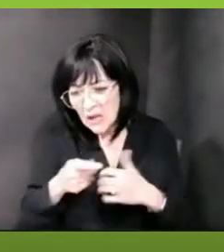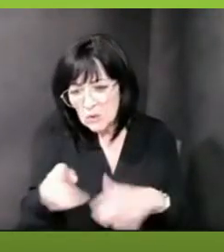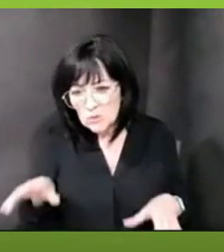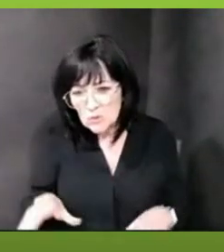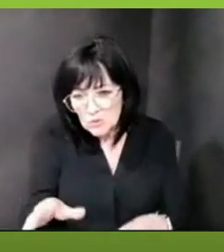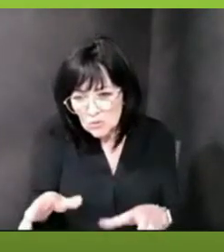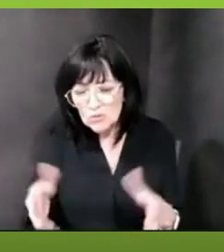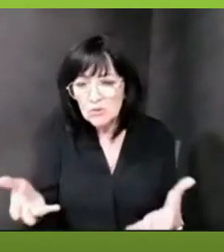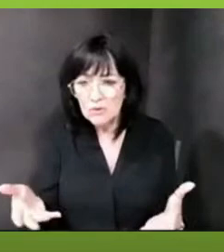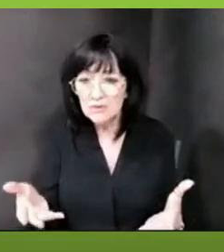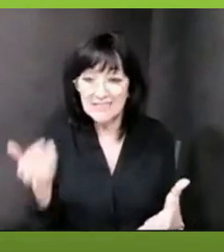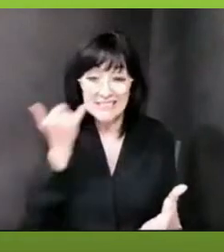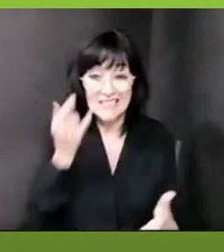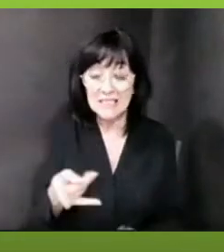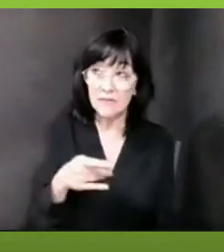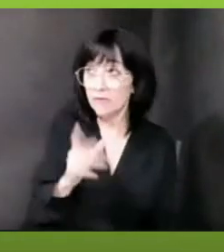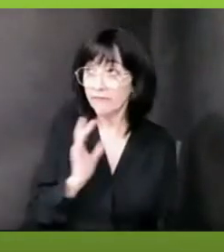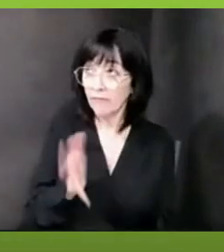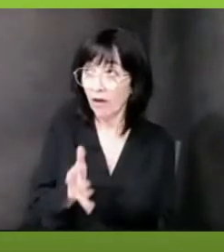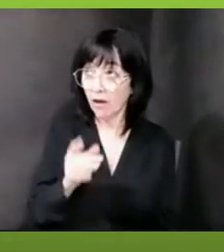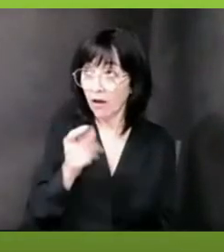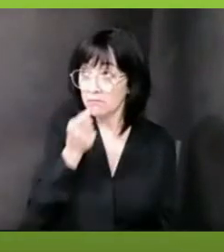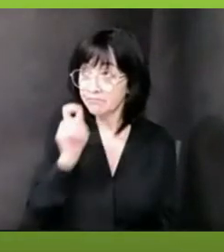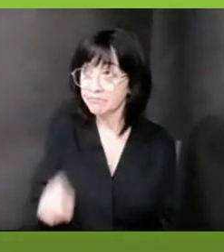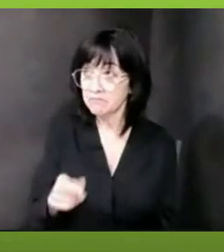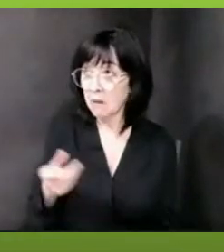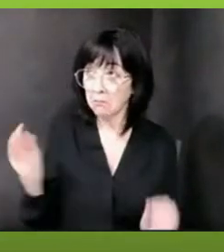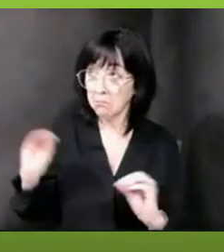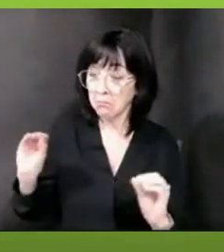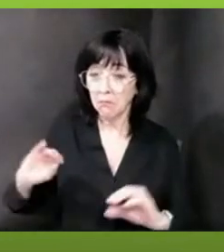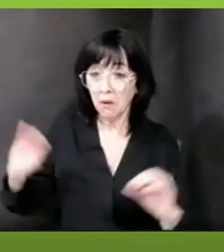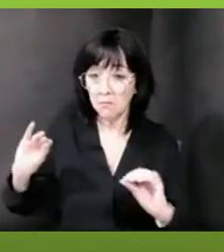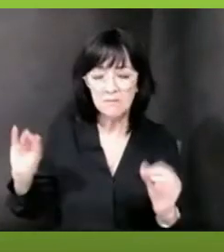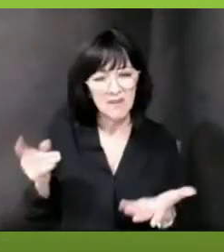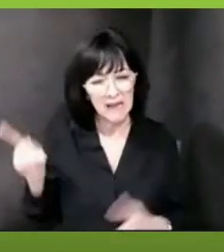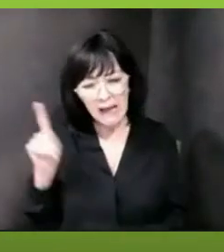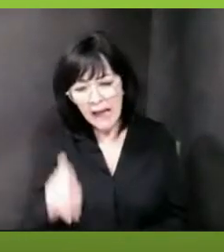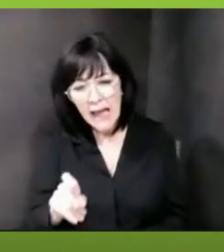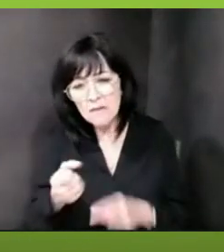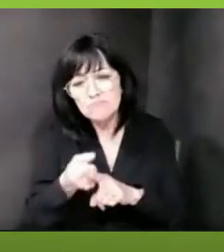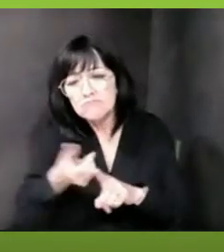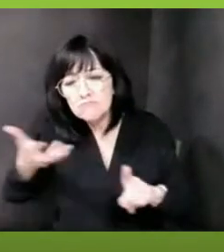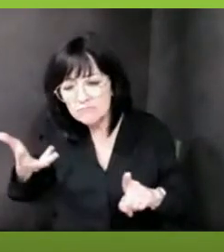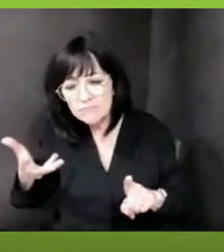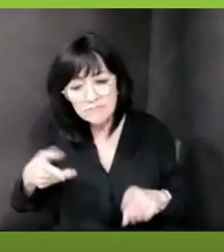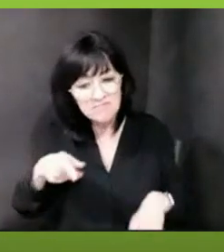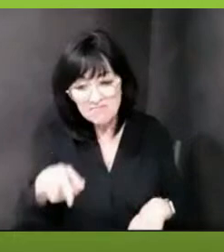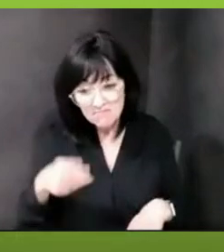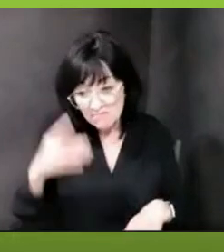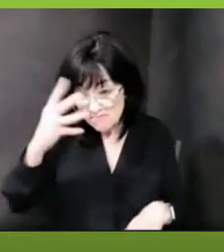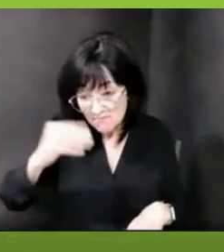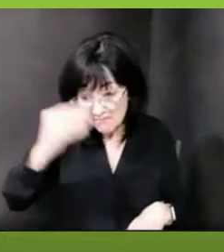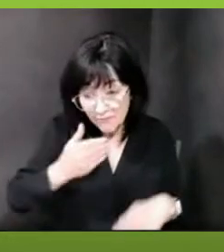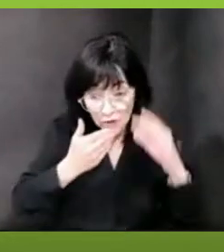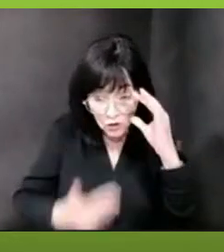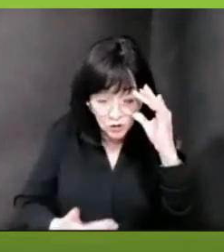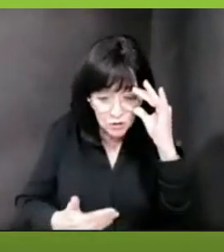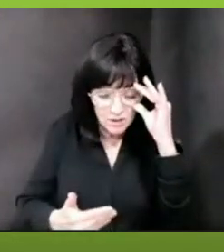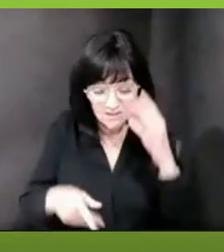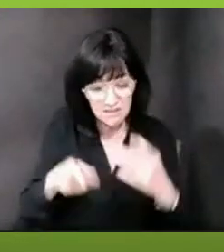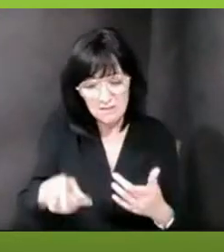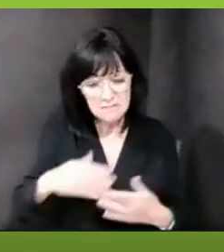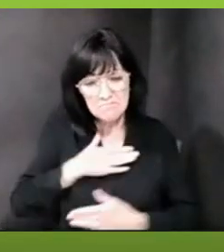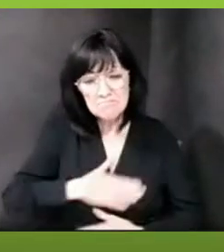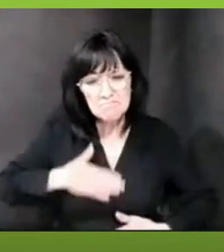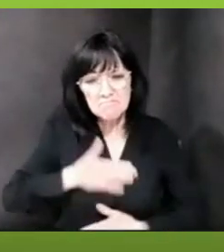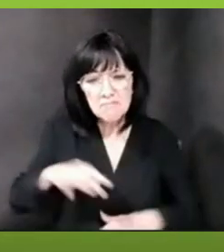much of information, ask a specific question. How have you been sleeping? What kind of things are you doing for fun these days? Those are great questions to ask to kind of